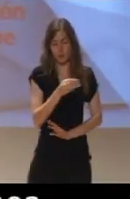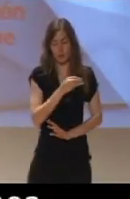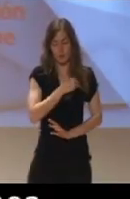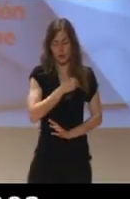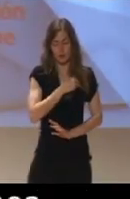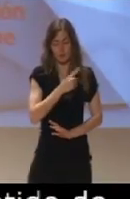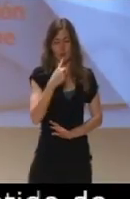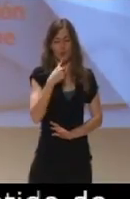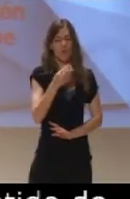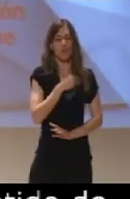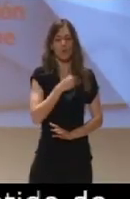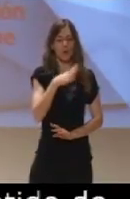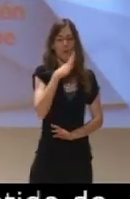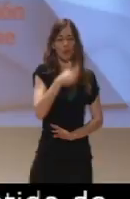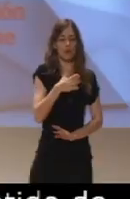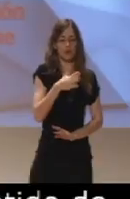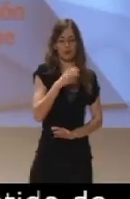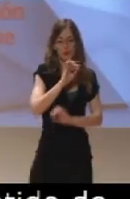exists.